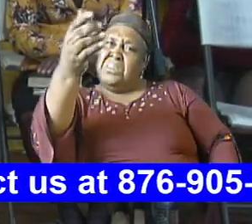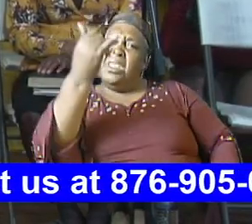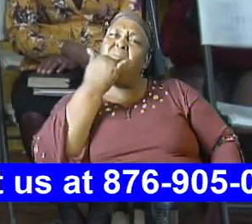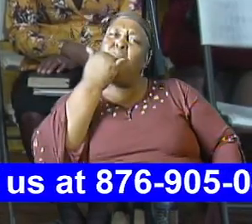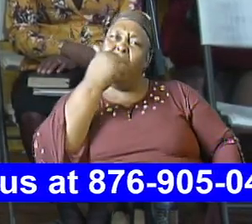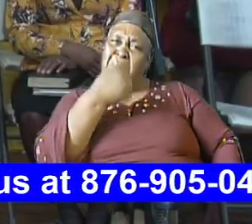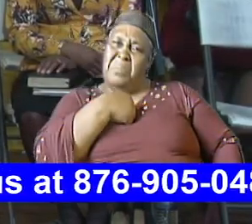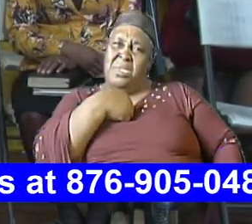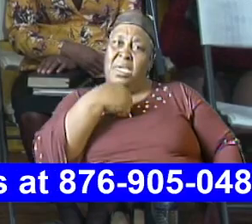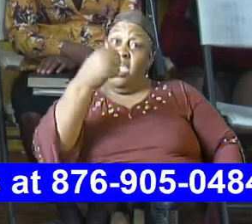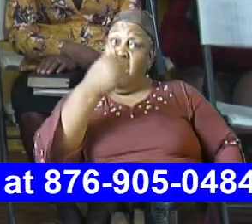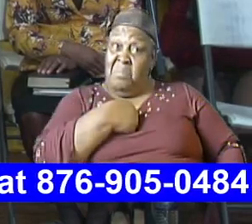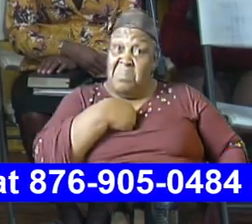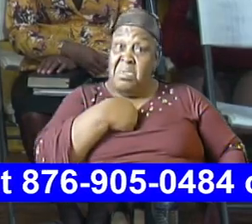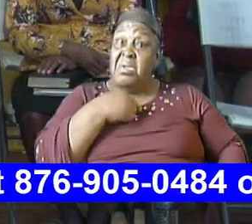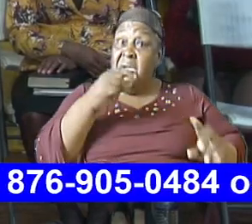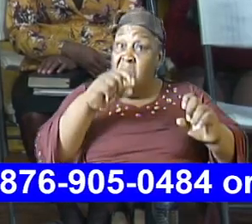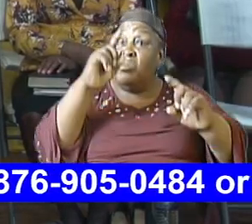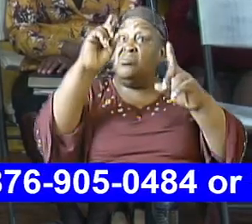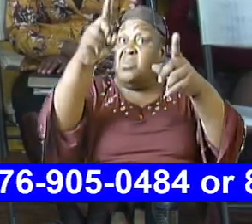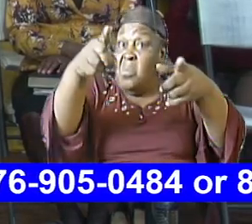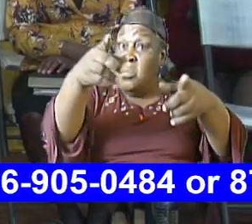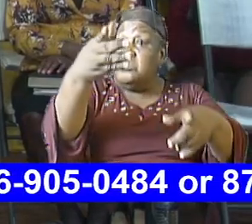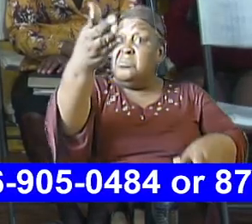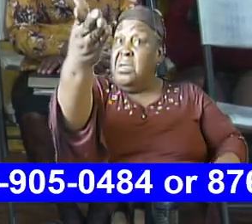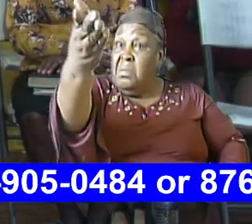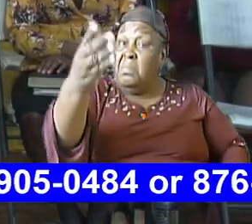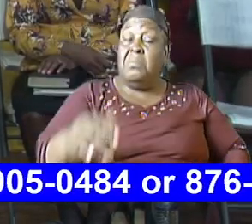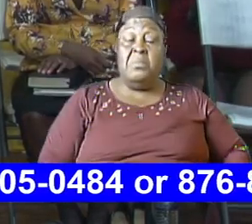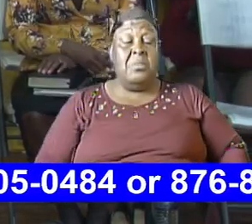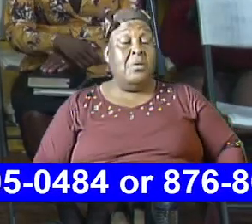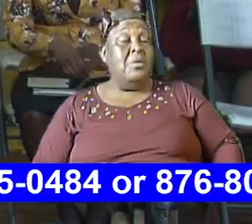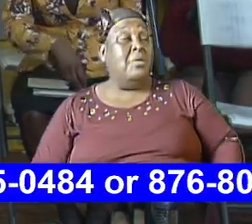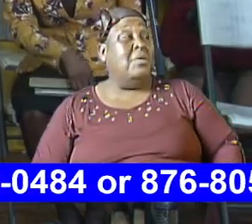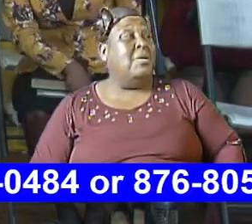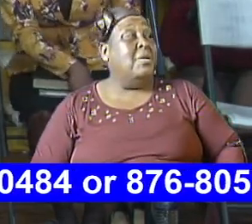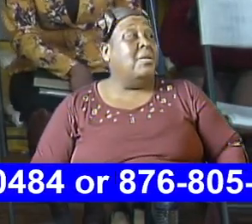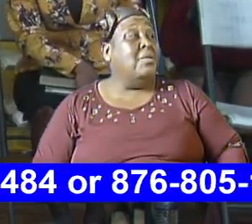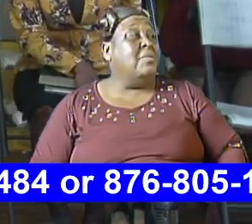wrong, and me must go to them.